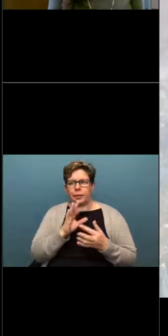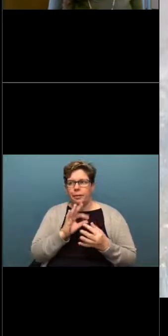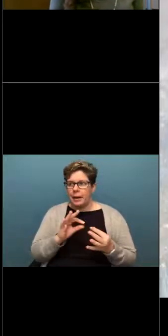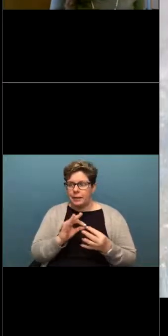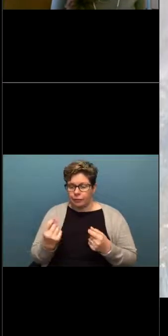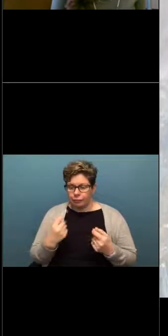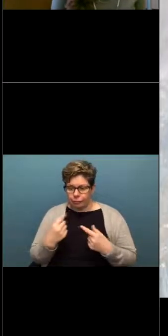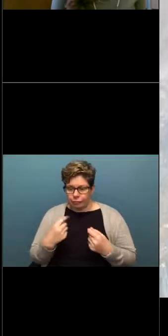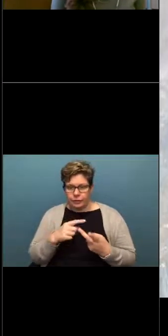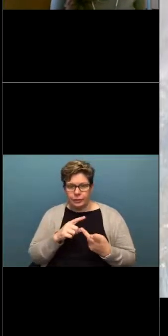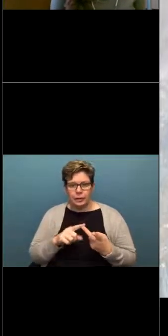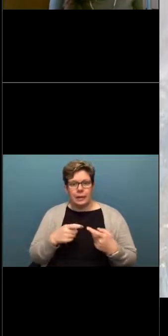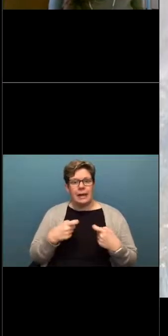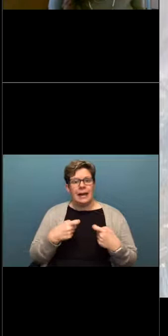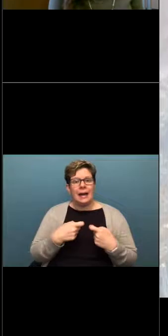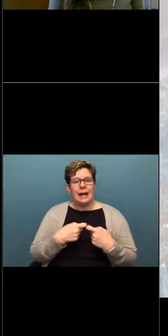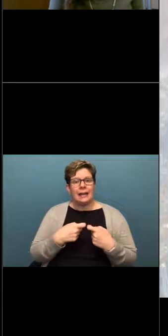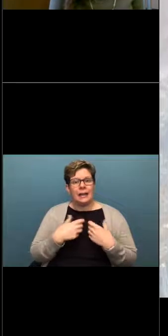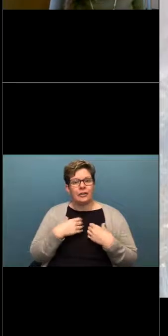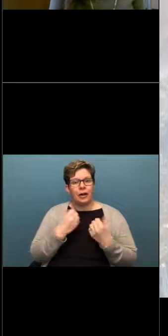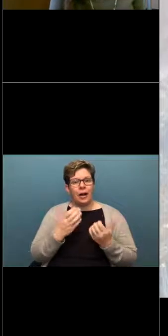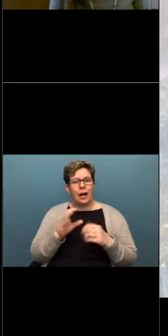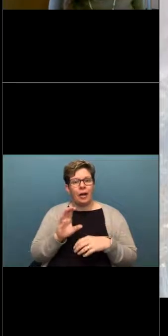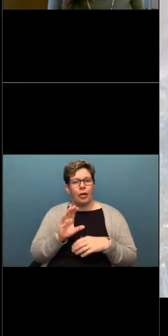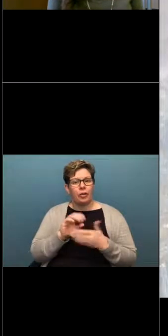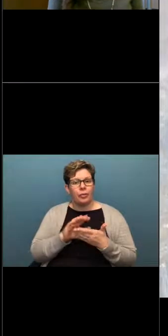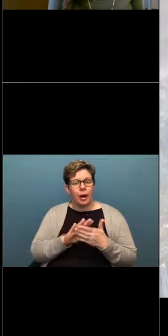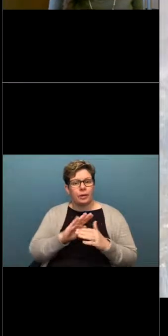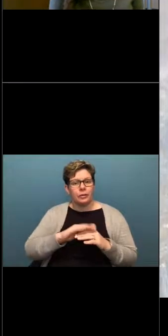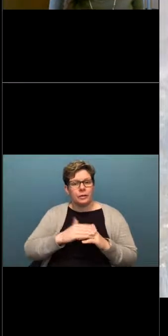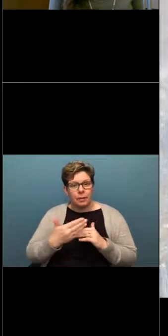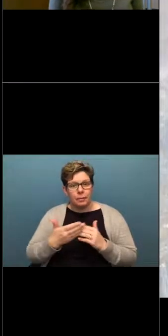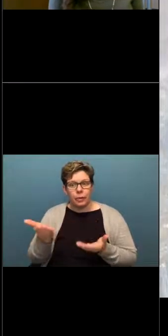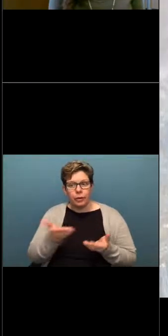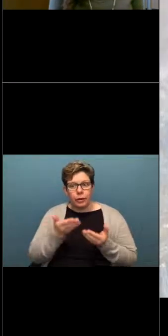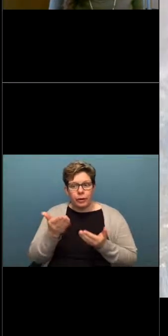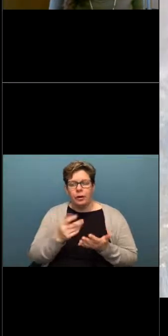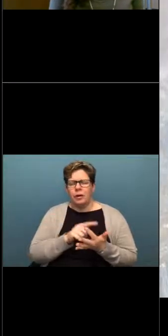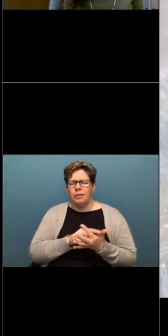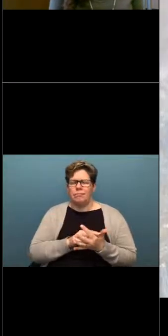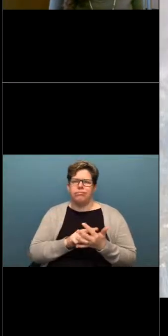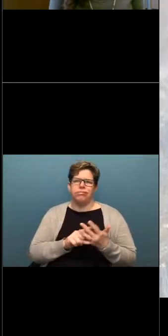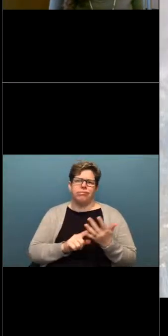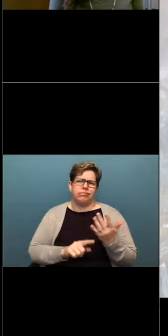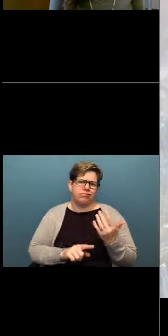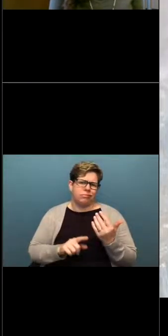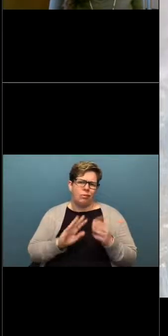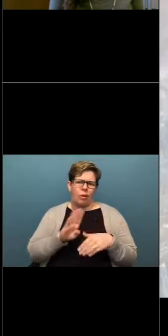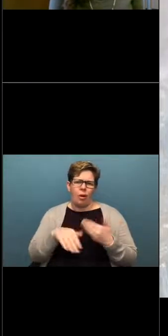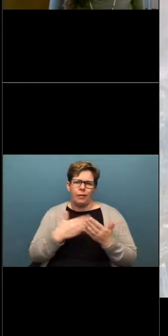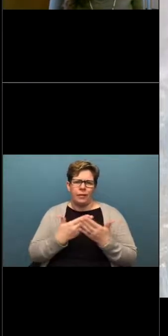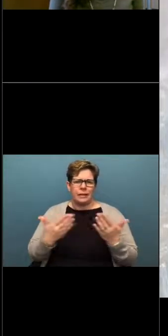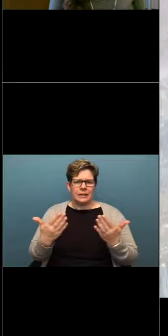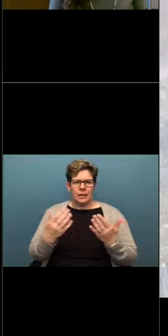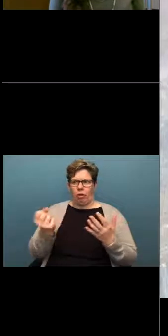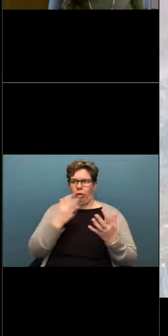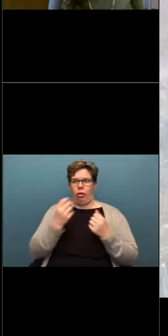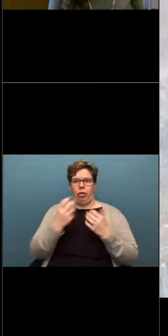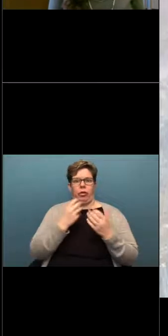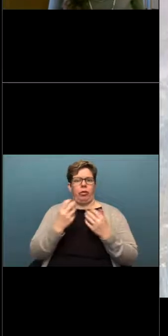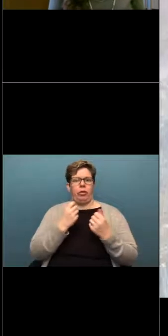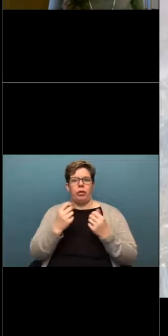to electronic health records and computers, task lists, all of these things that are coming at us every day,